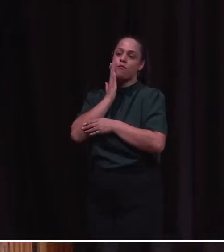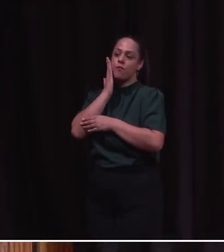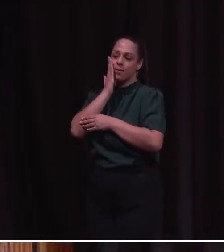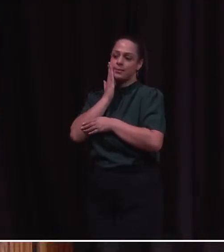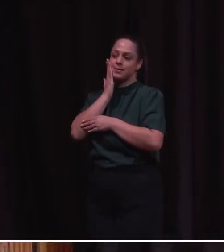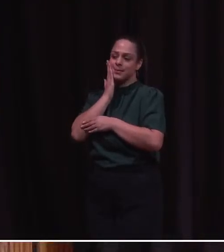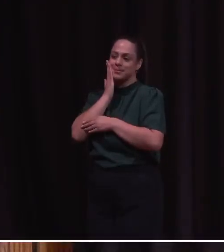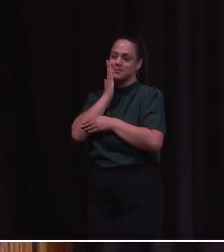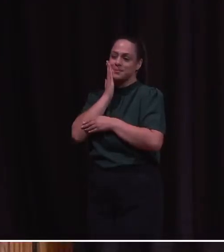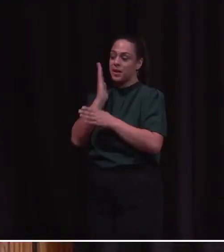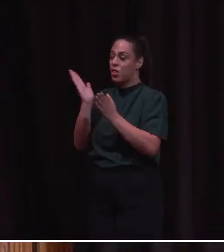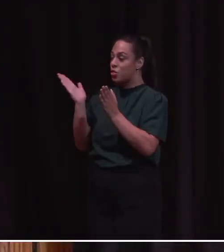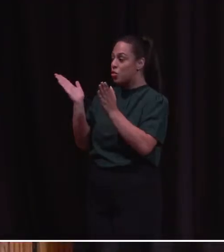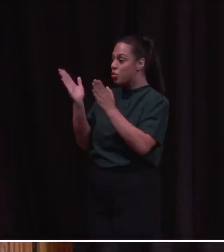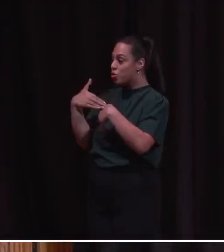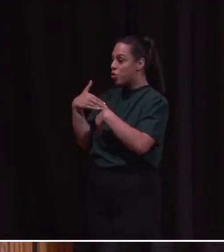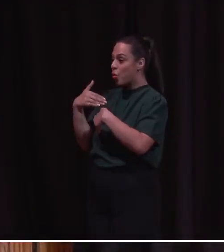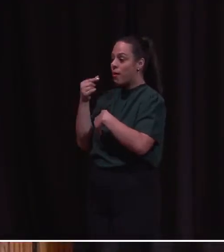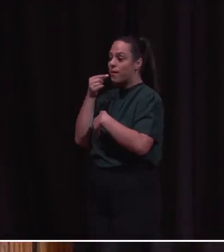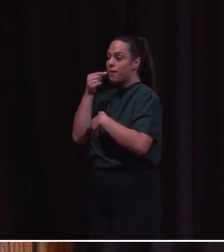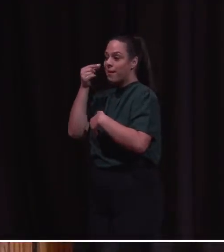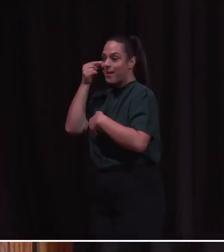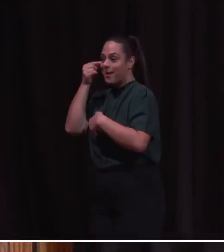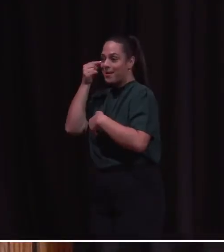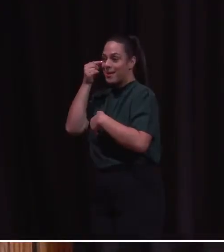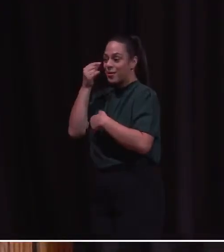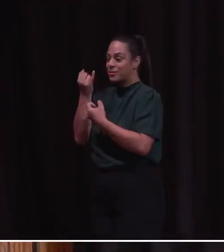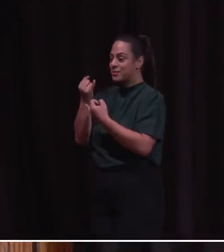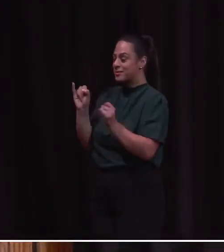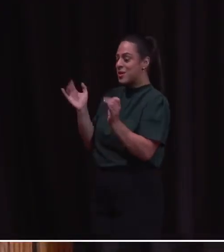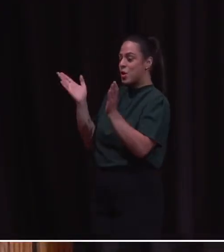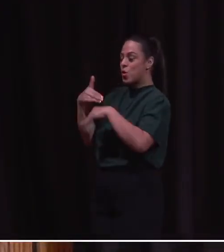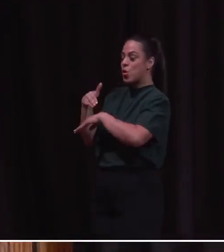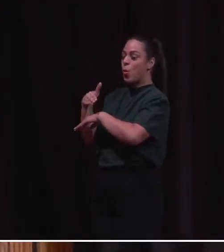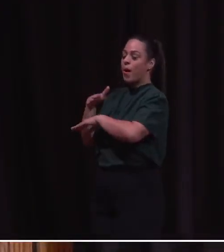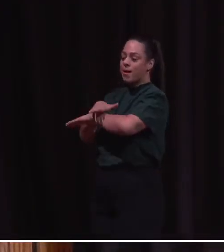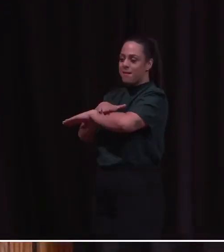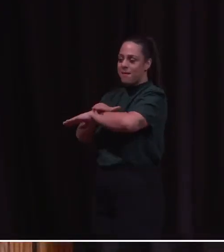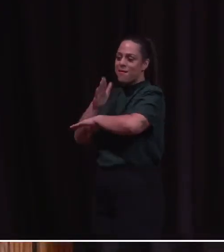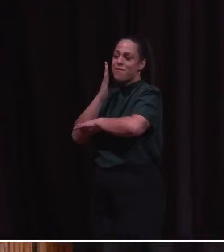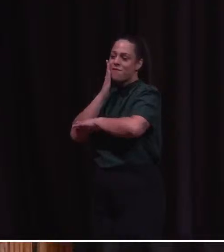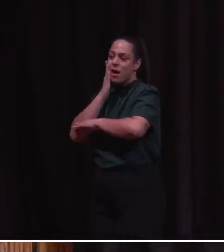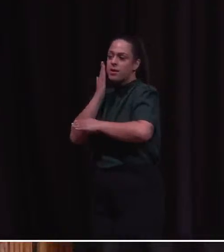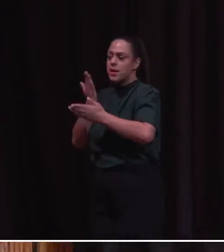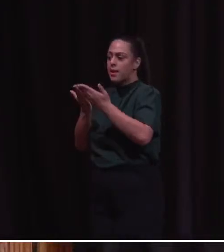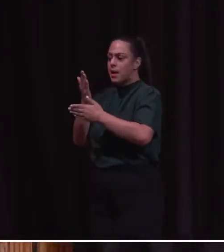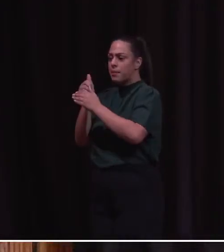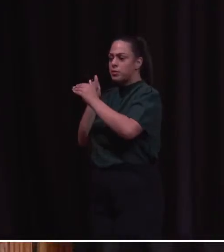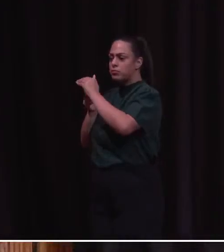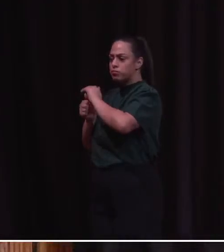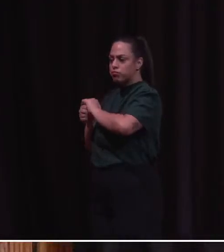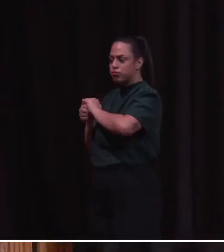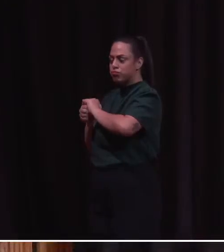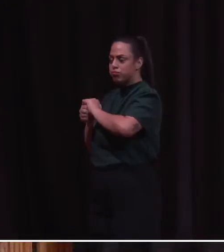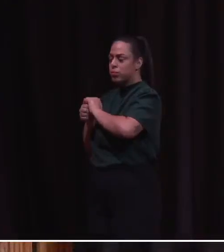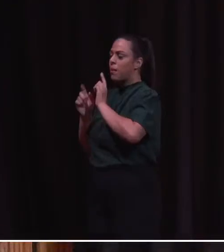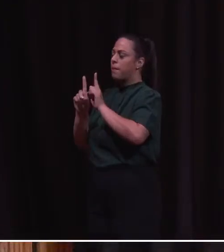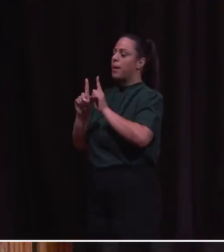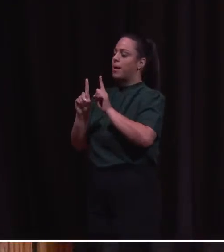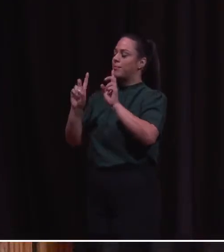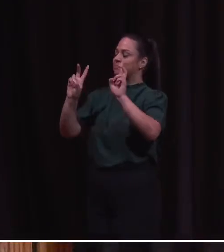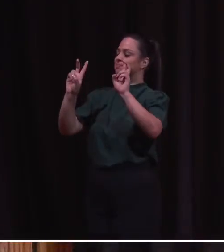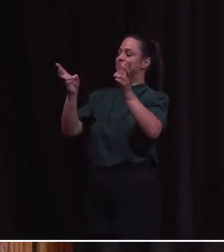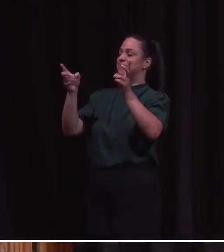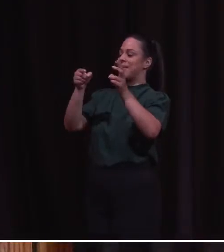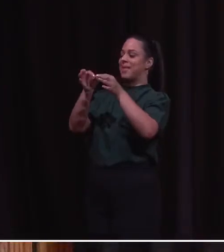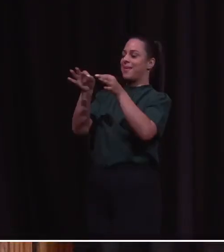Race is maybe missing in the title, but it is always present. So is knowledge. Even